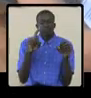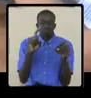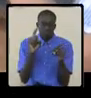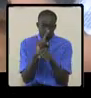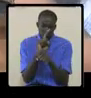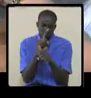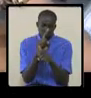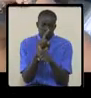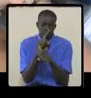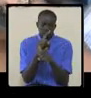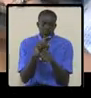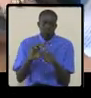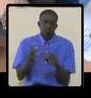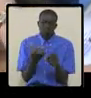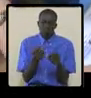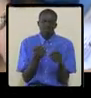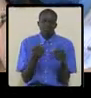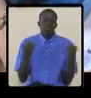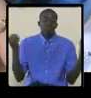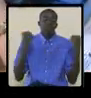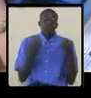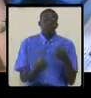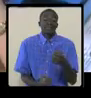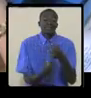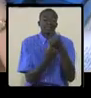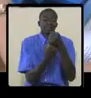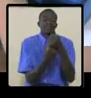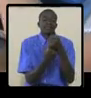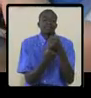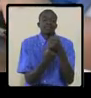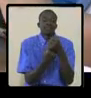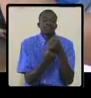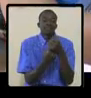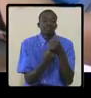First, we need an energy source.